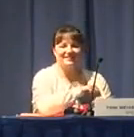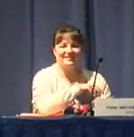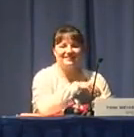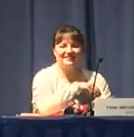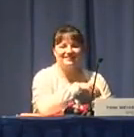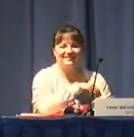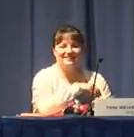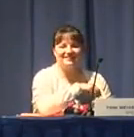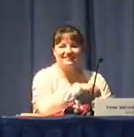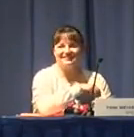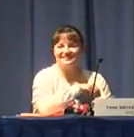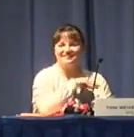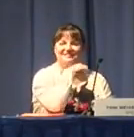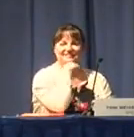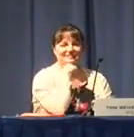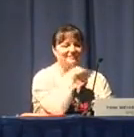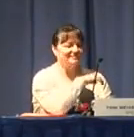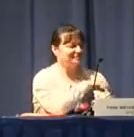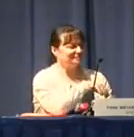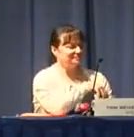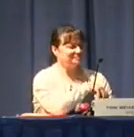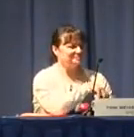find.